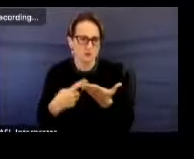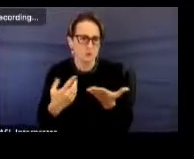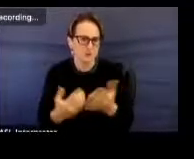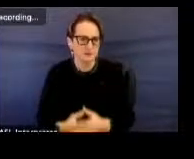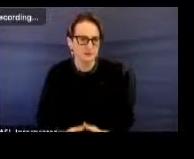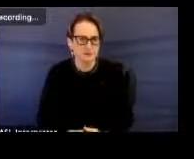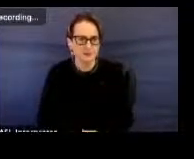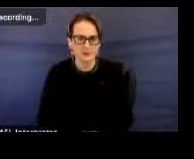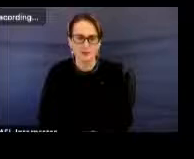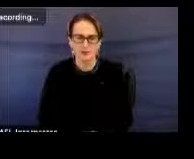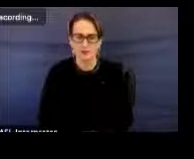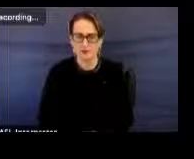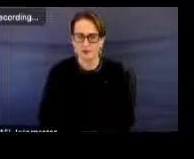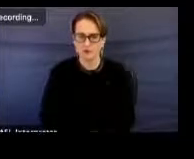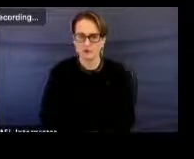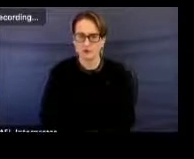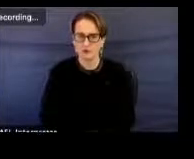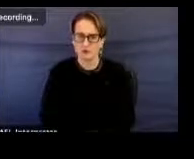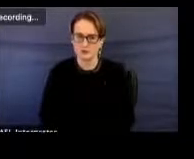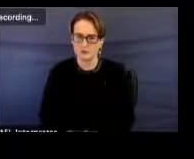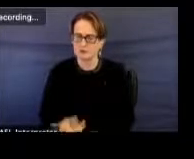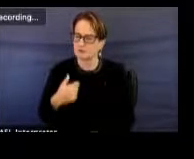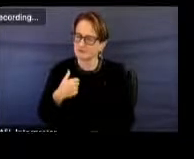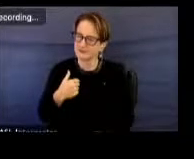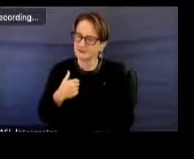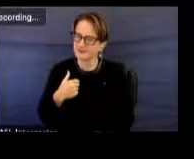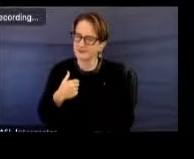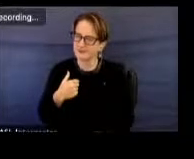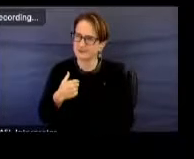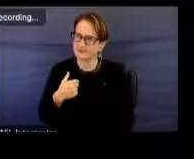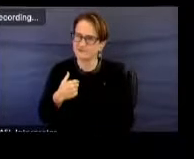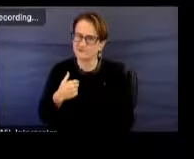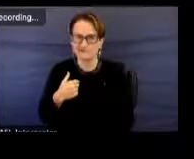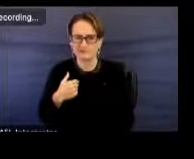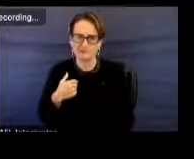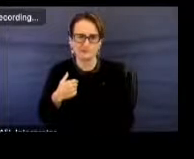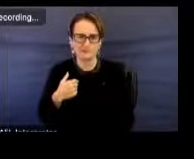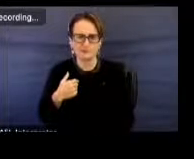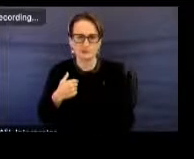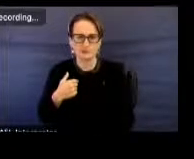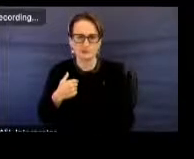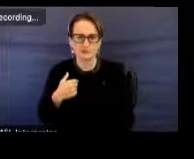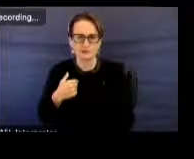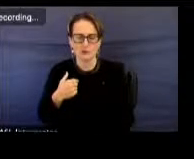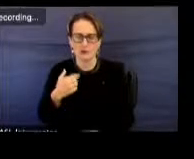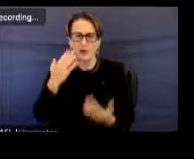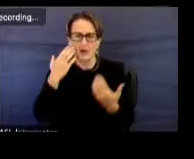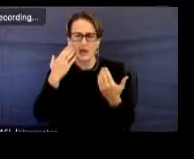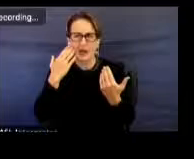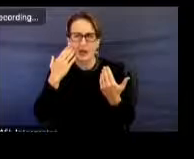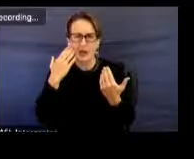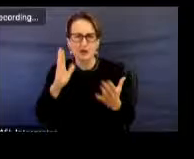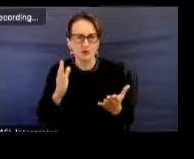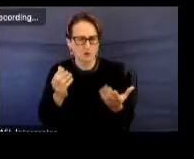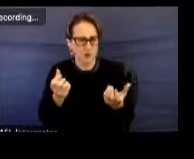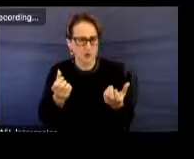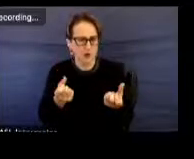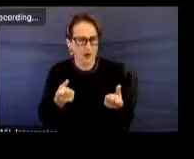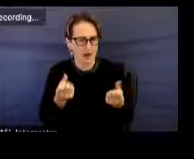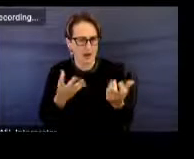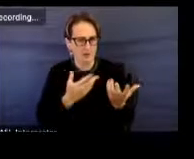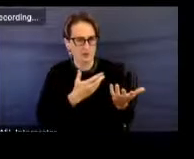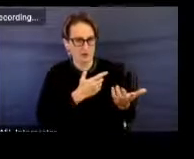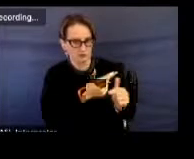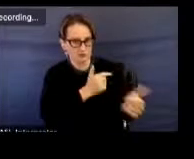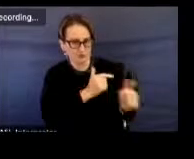I think I'm still not clear. I don't have a good sense of how much back and forth remains. I mean, there's been quite a